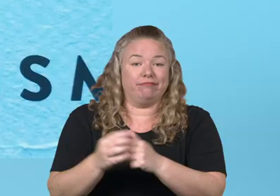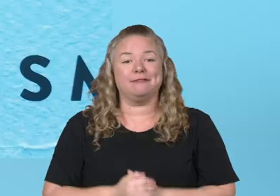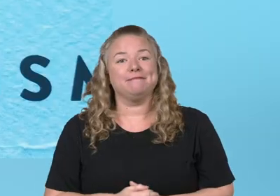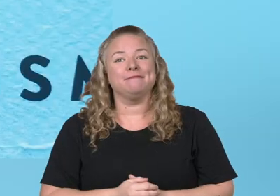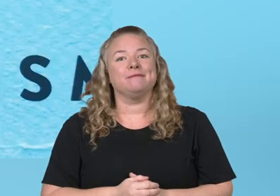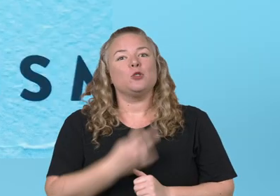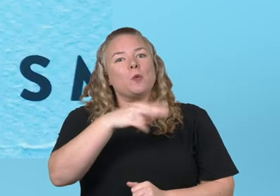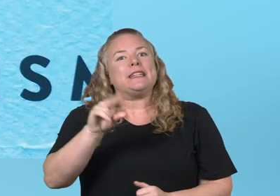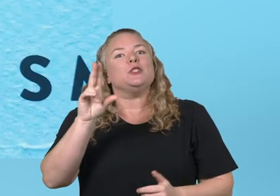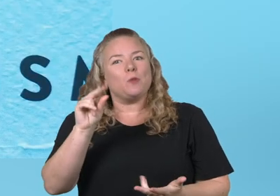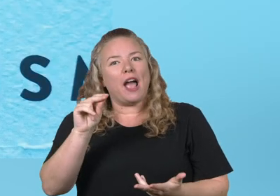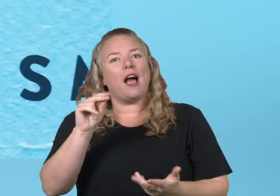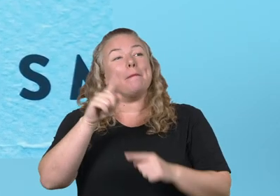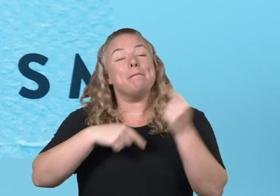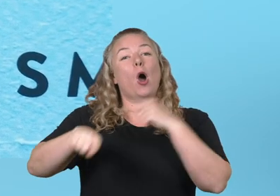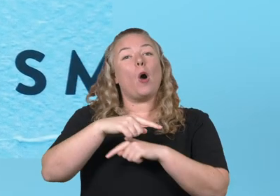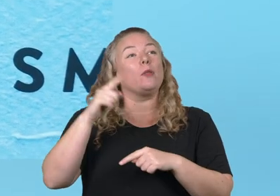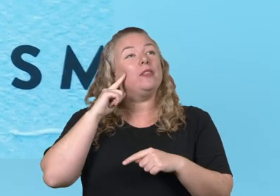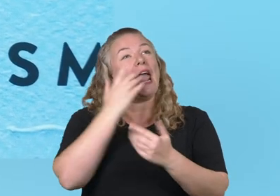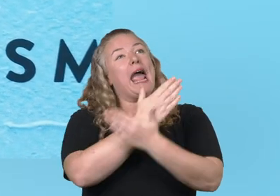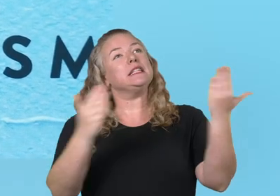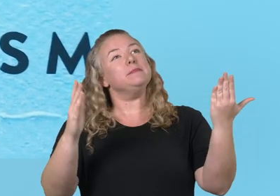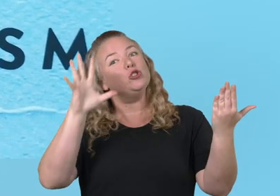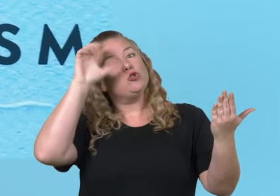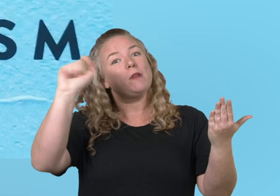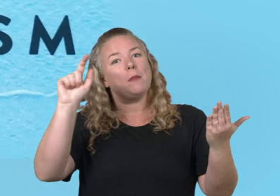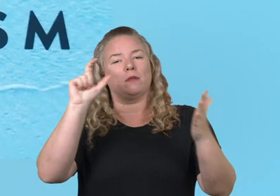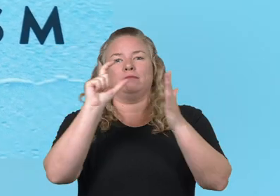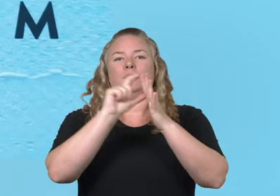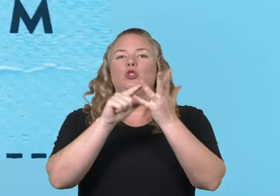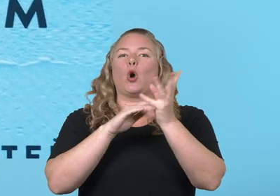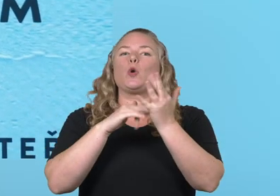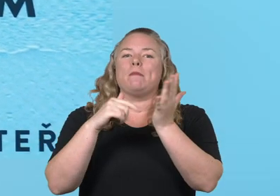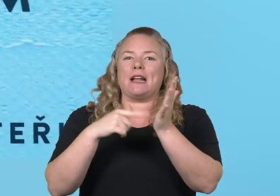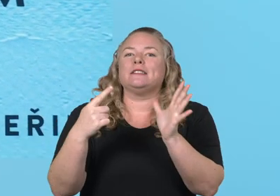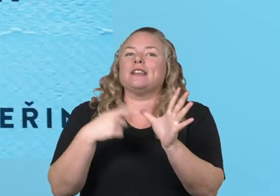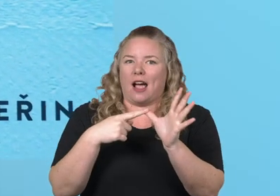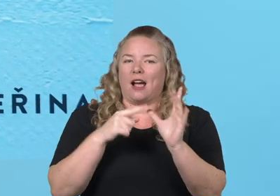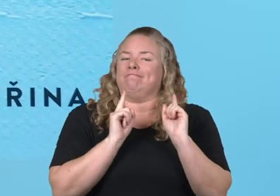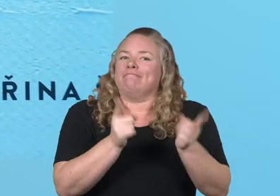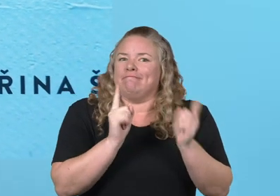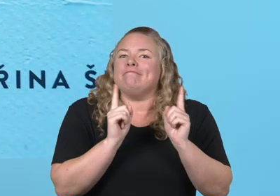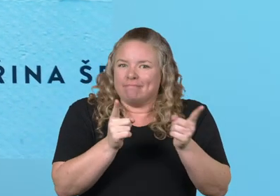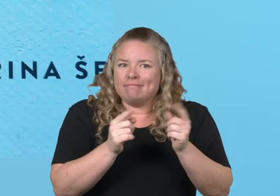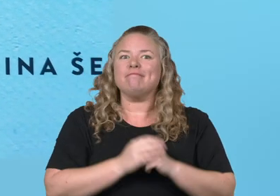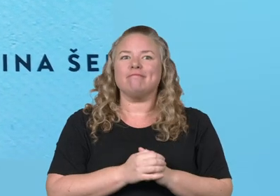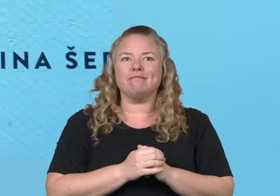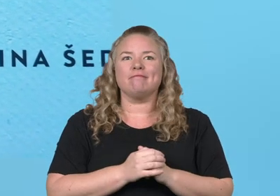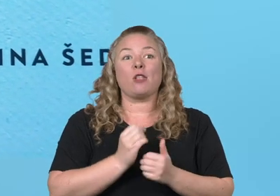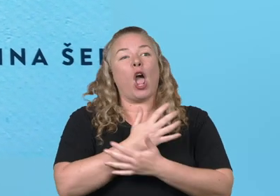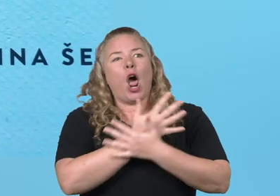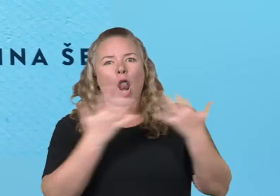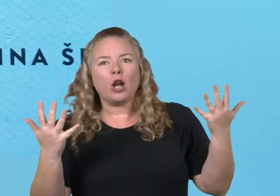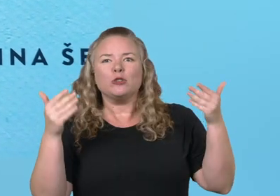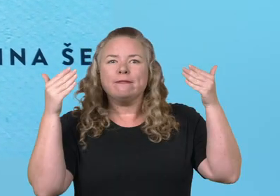straight away. Yes, 2012, I think, for a lot of people, the exhibition that one would remember was Documenta. But